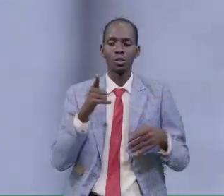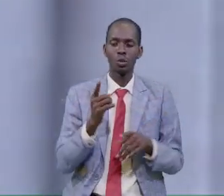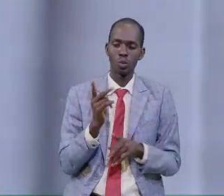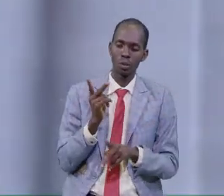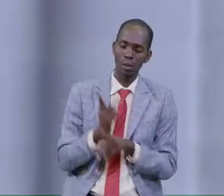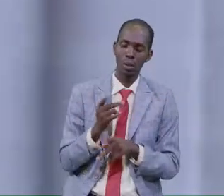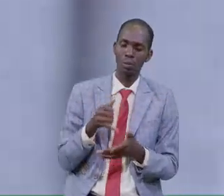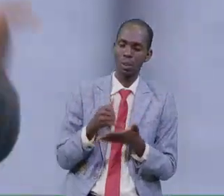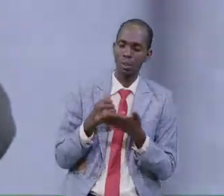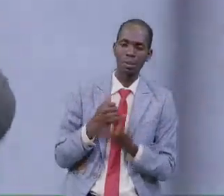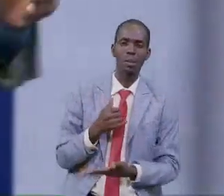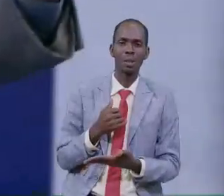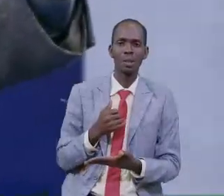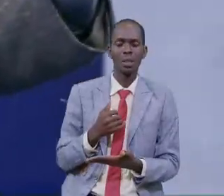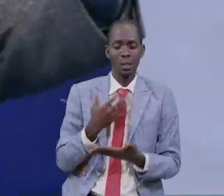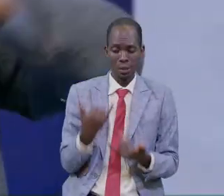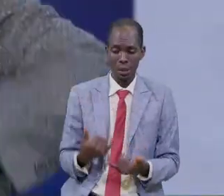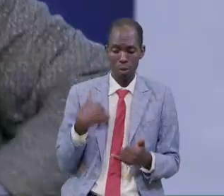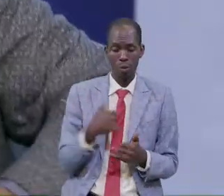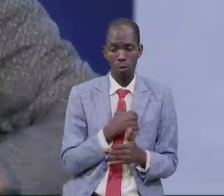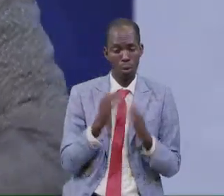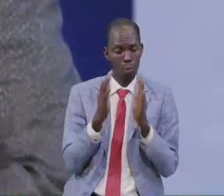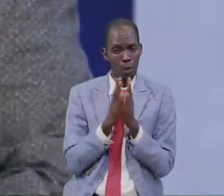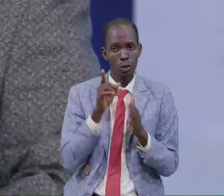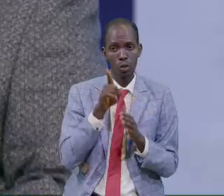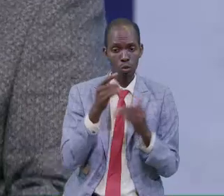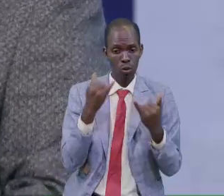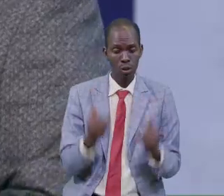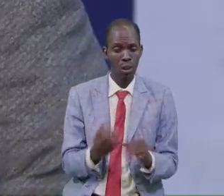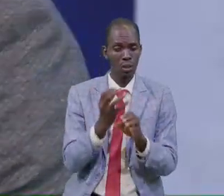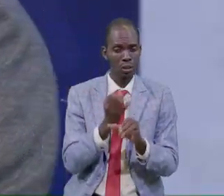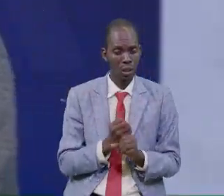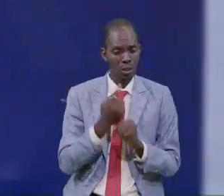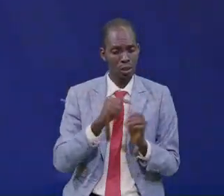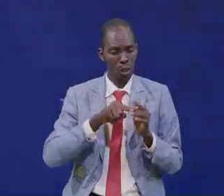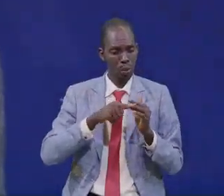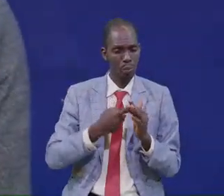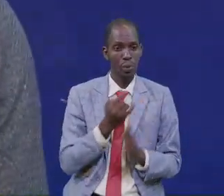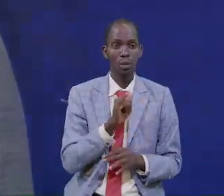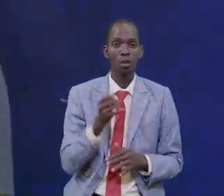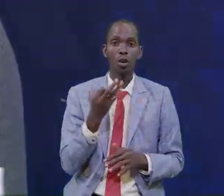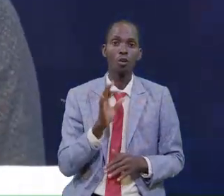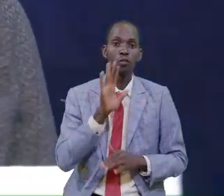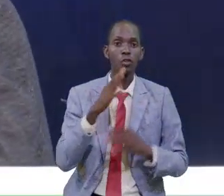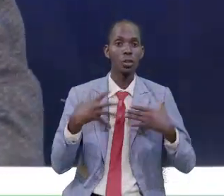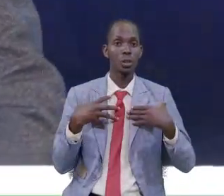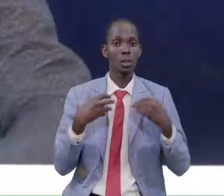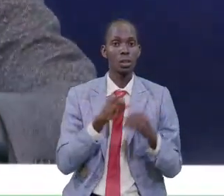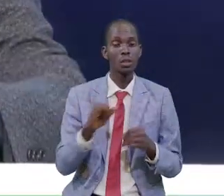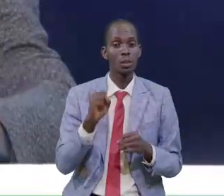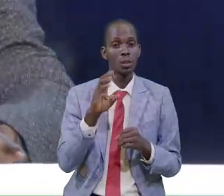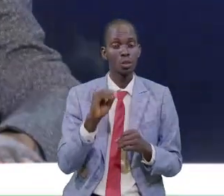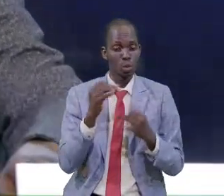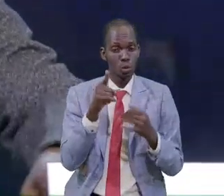now we pray and you have the commencement of your healing. So you take away